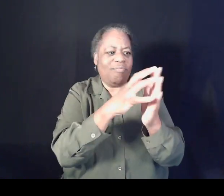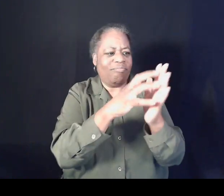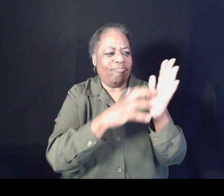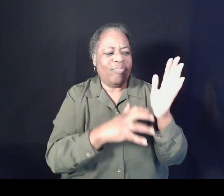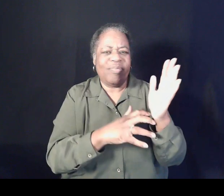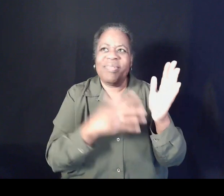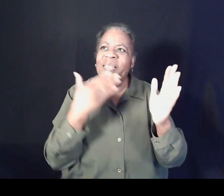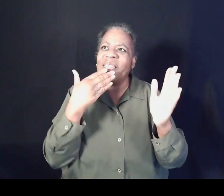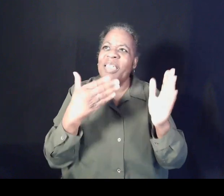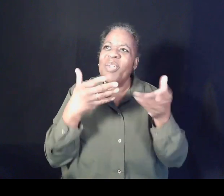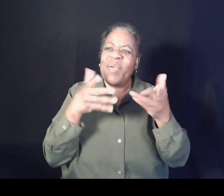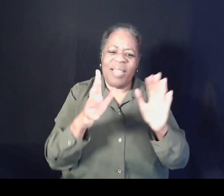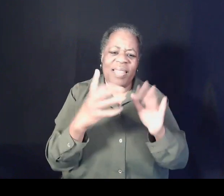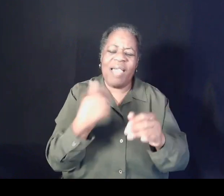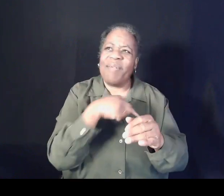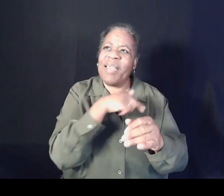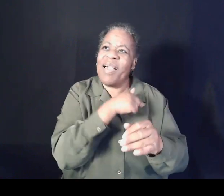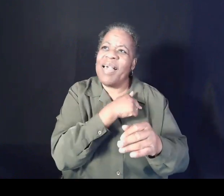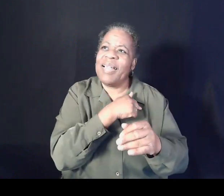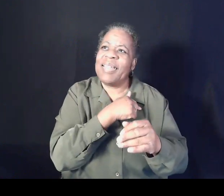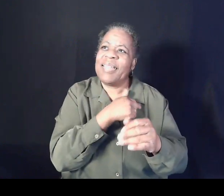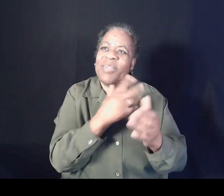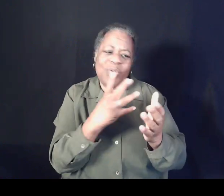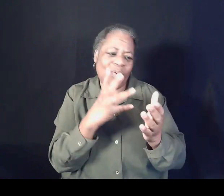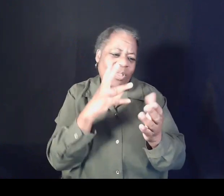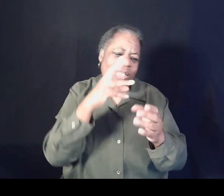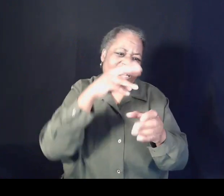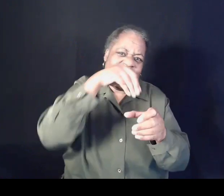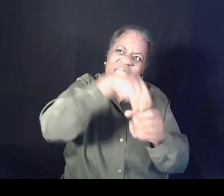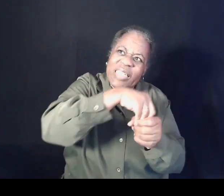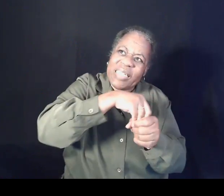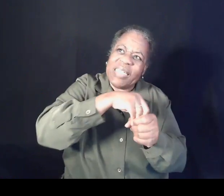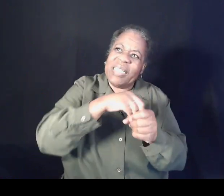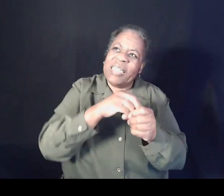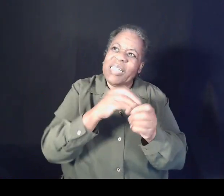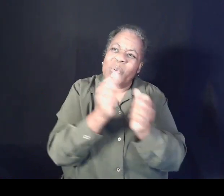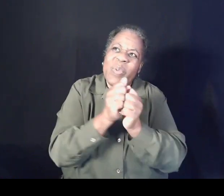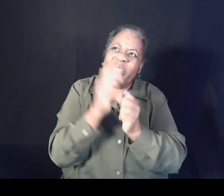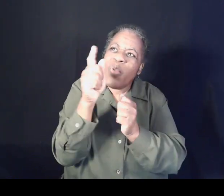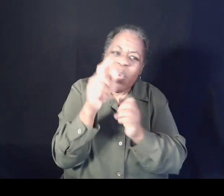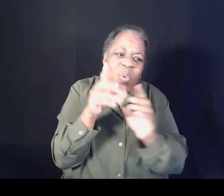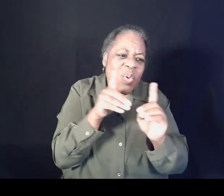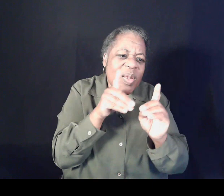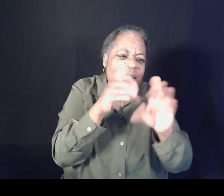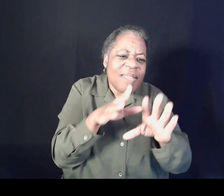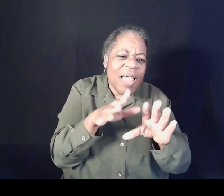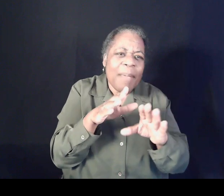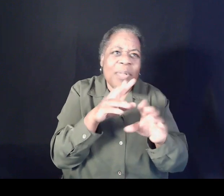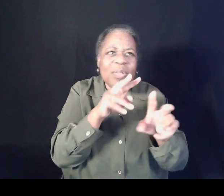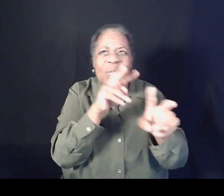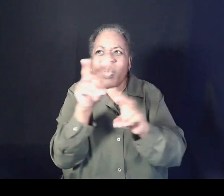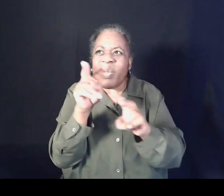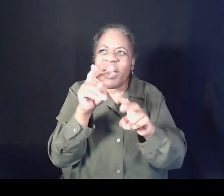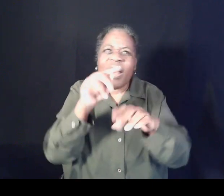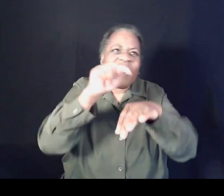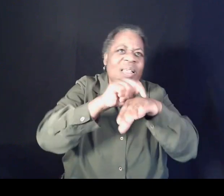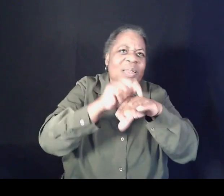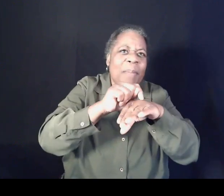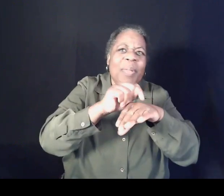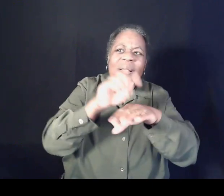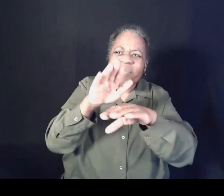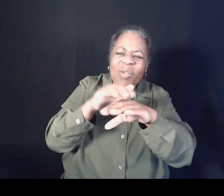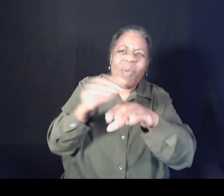us to put ourselves right there in the temple courts with you and your disciples, calling us to look and to